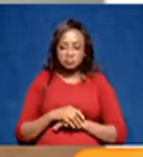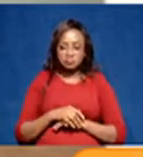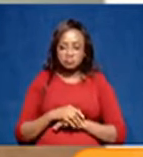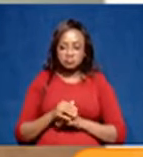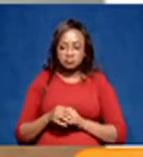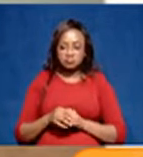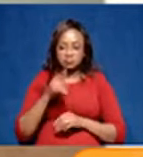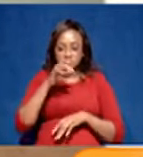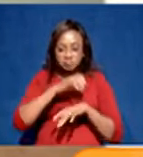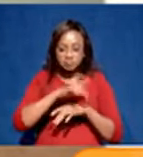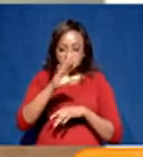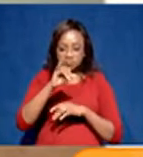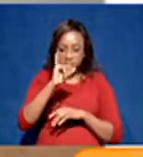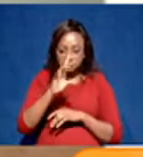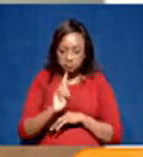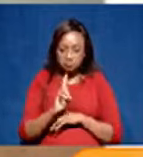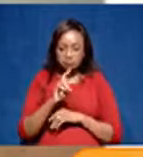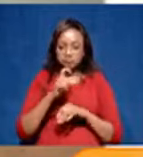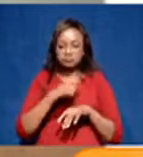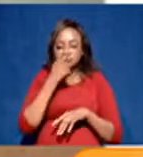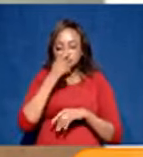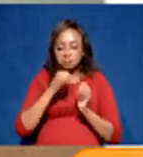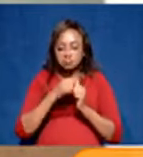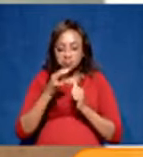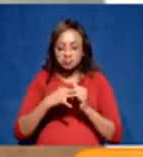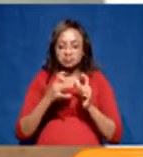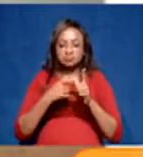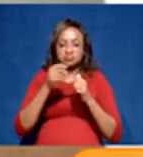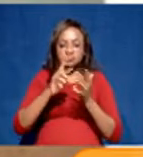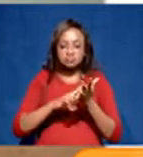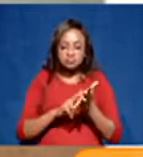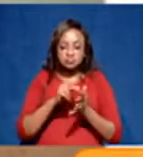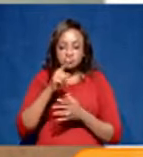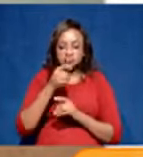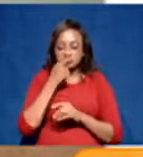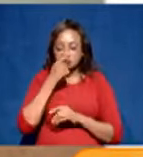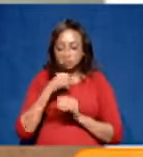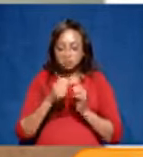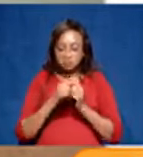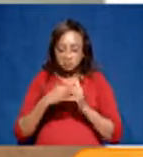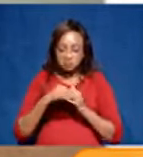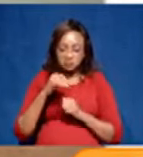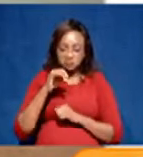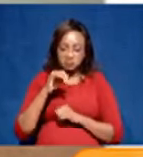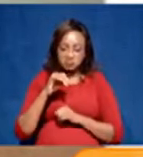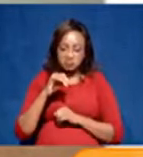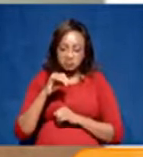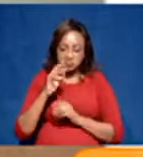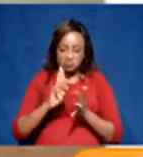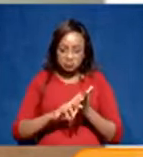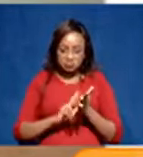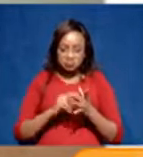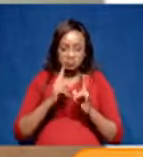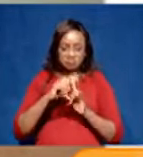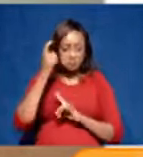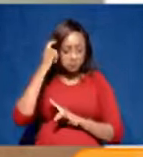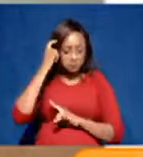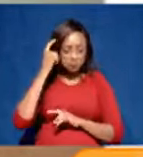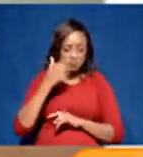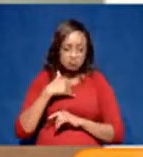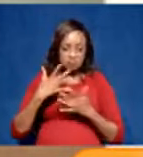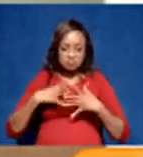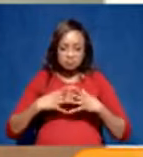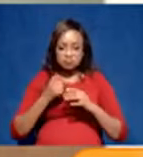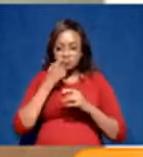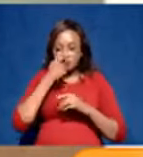your identification at 18. So then you get registered at 18 years. But now we have people who are 18, yet they are